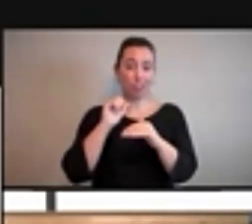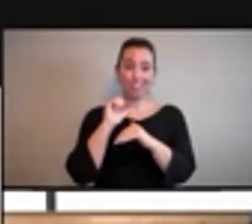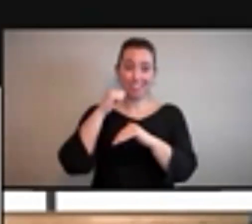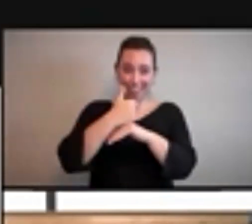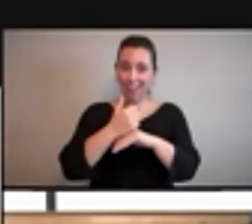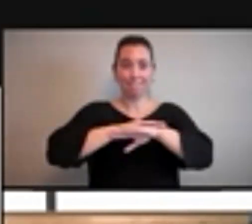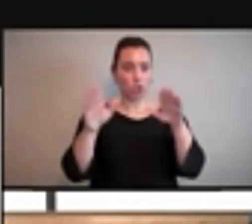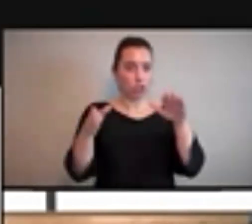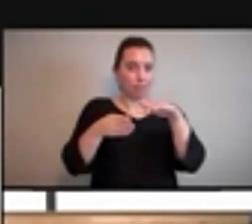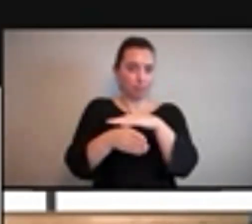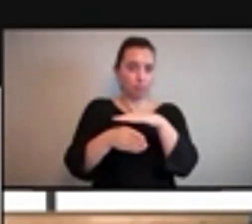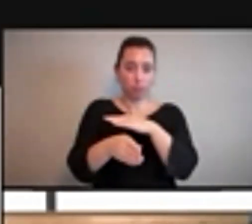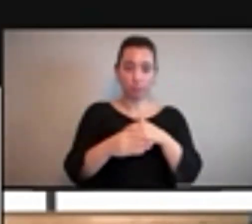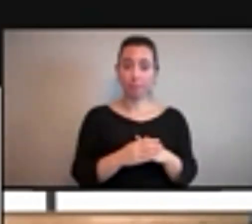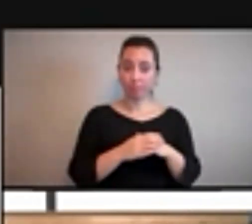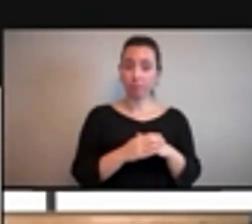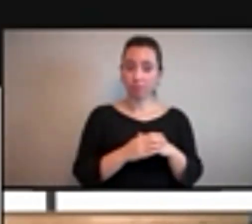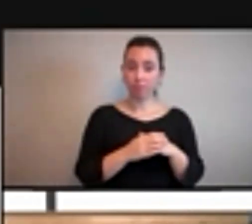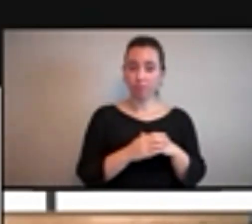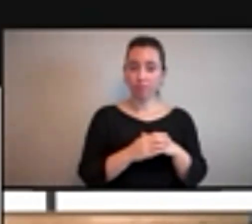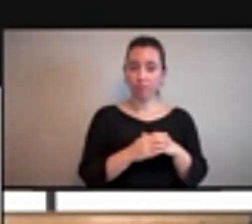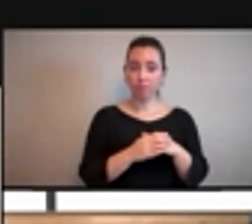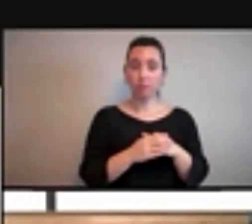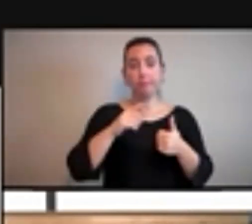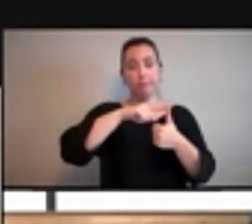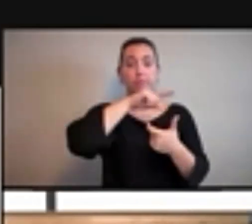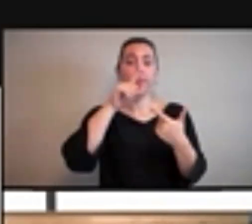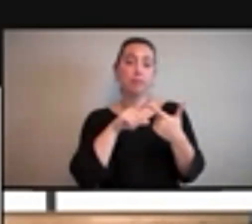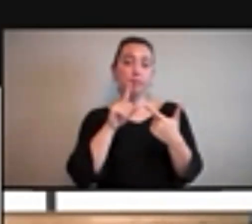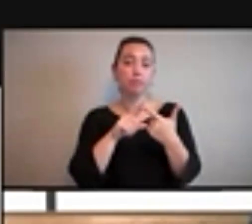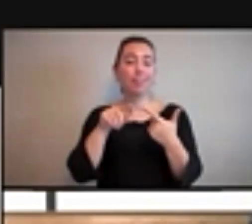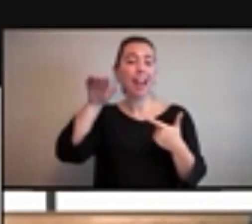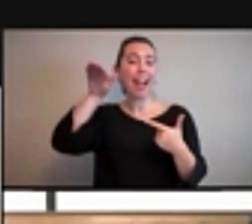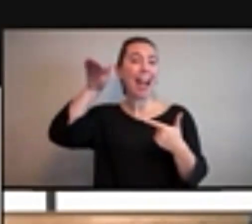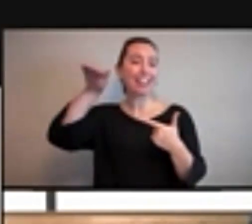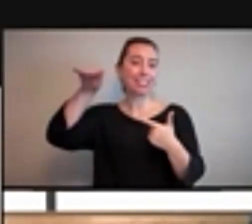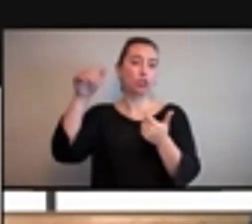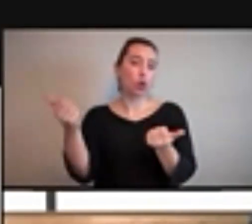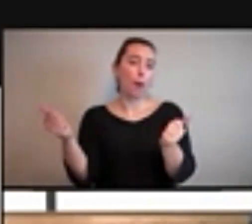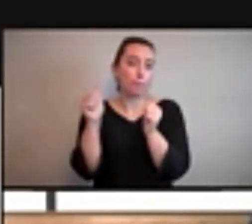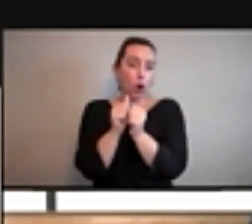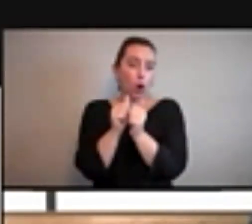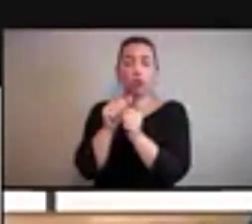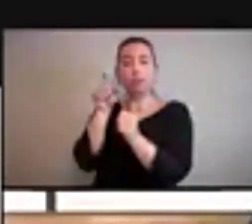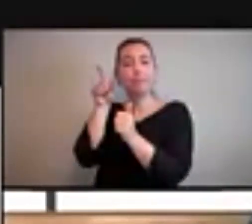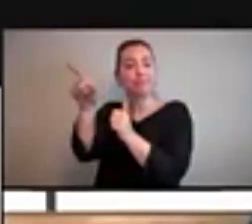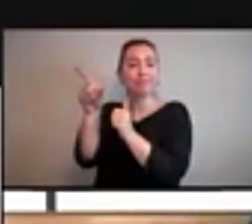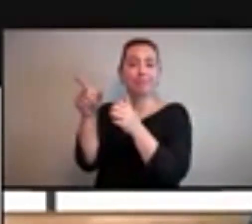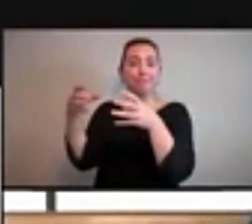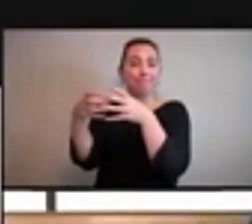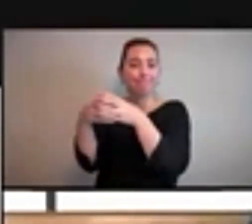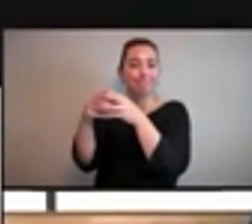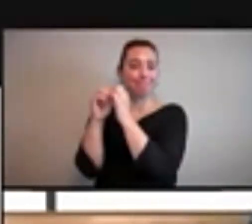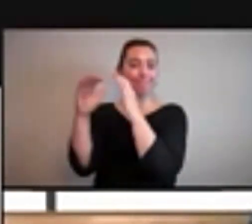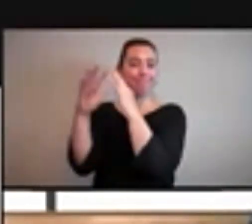Exactly. And we are supported, I should mention that as well, by an external partner, an agency that has got